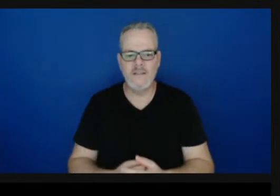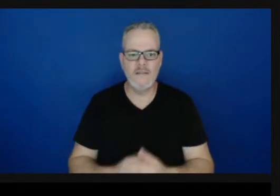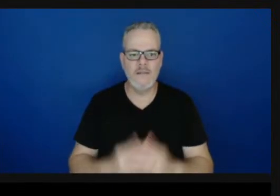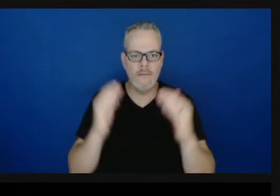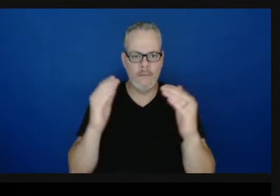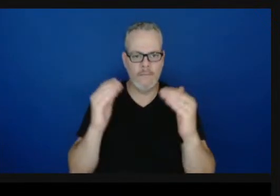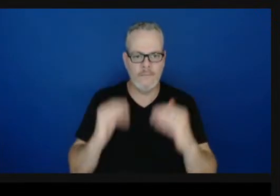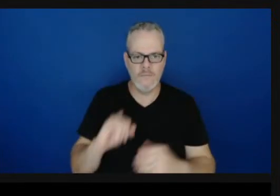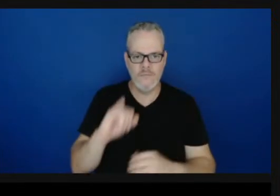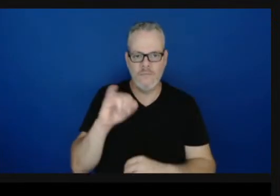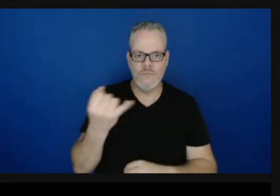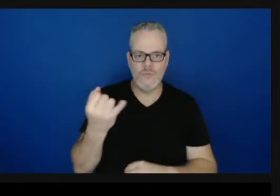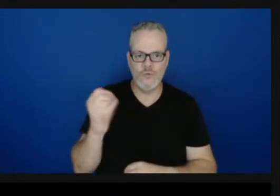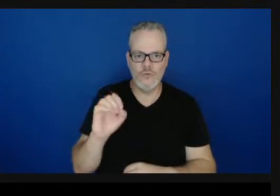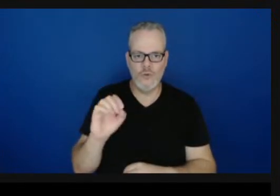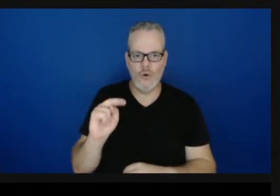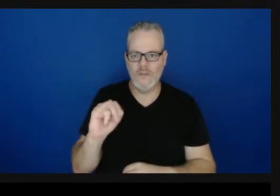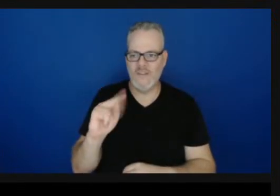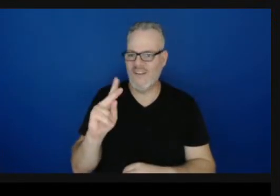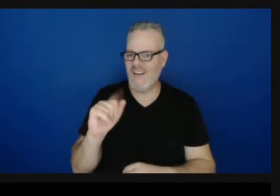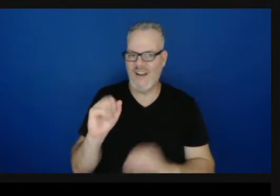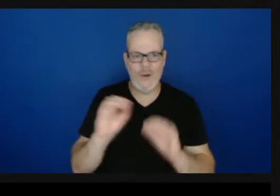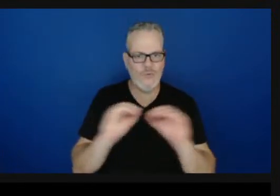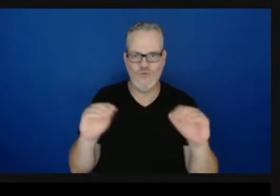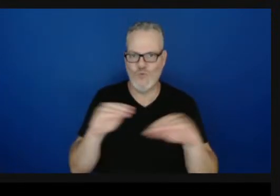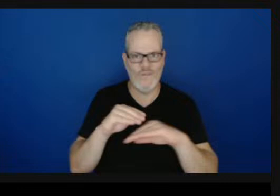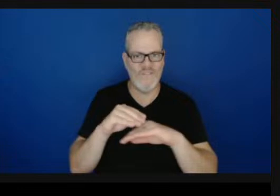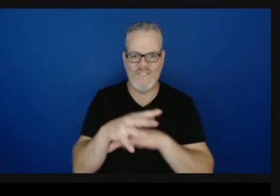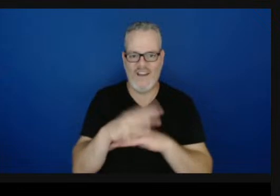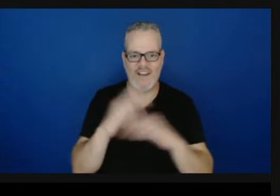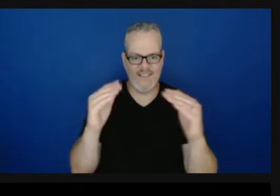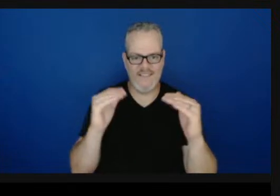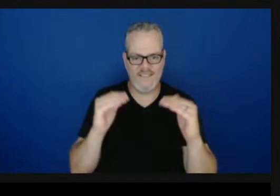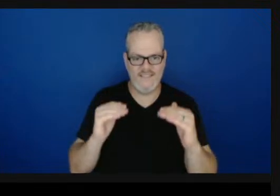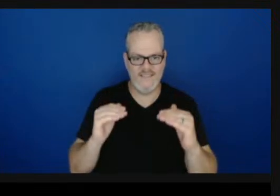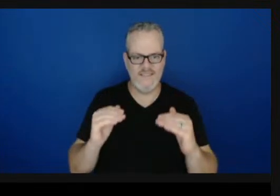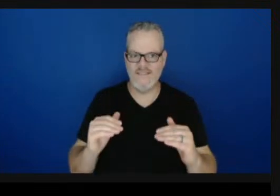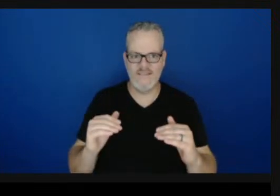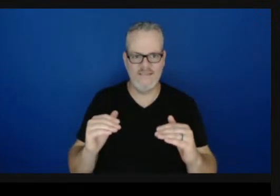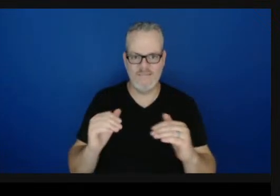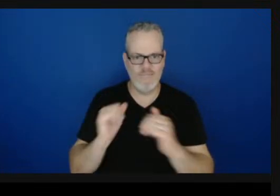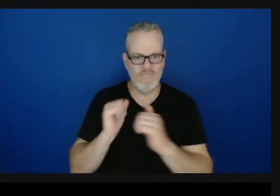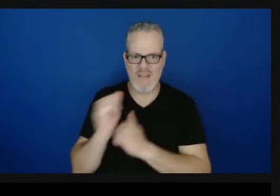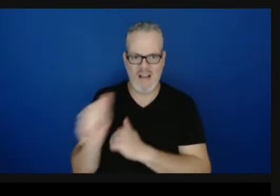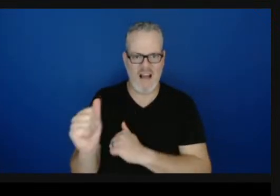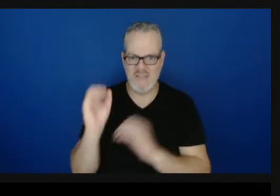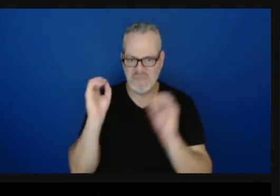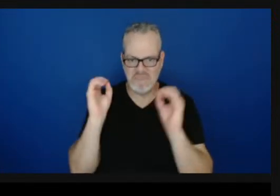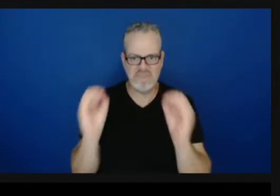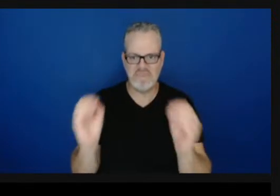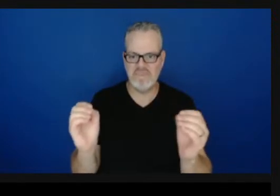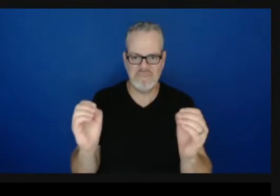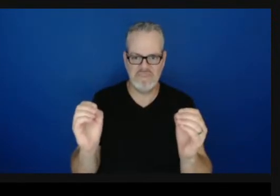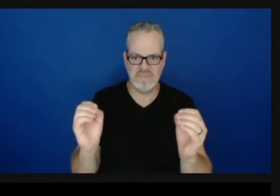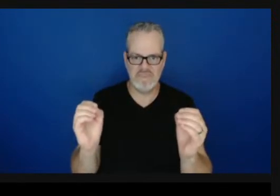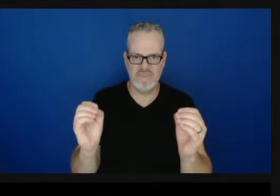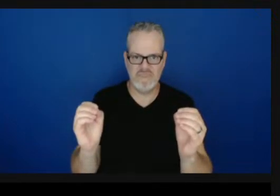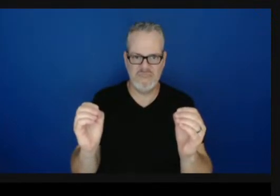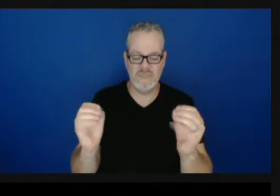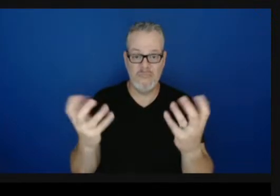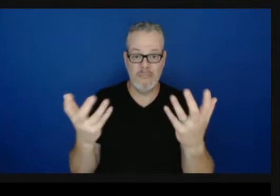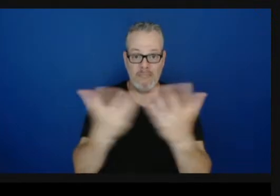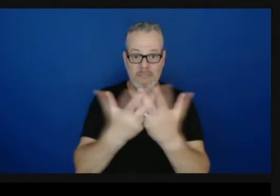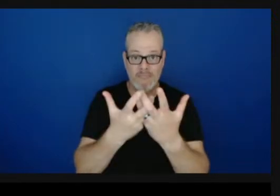Further down the rift, no real effect at the Janaka station or beyond there. And so to integrate that with our